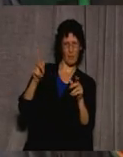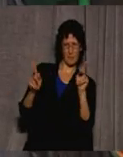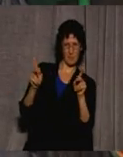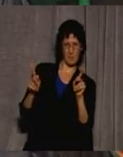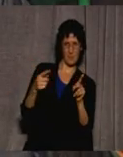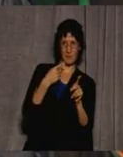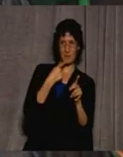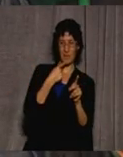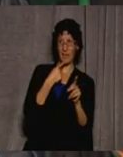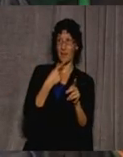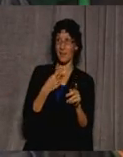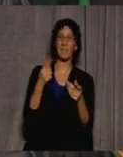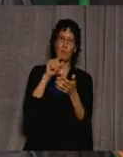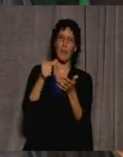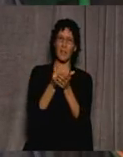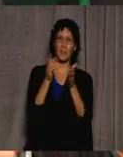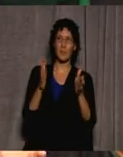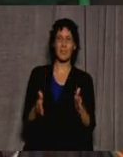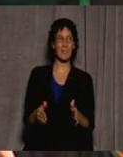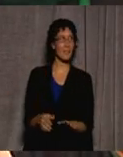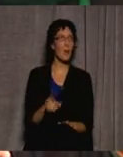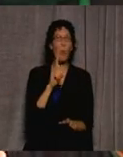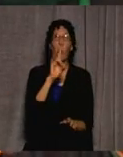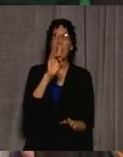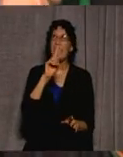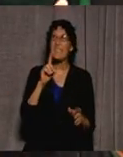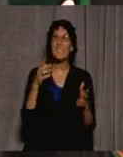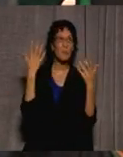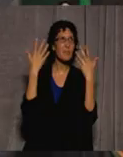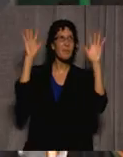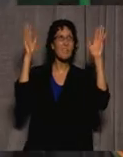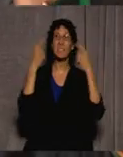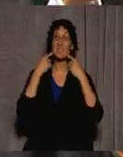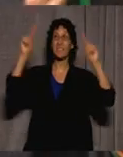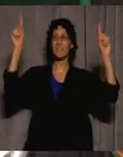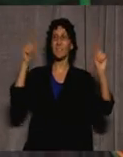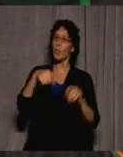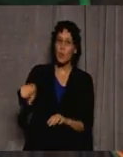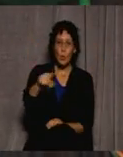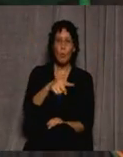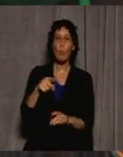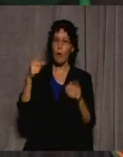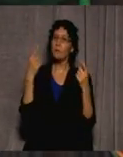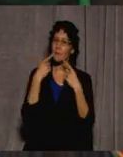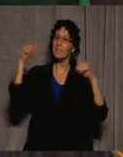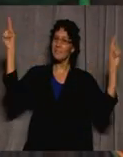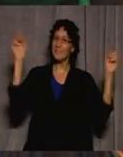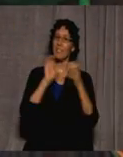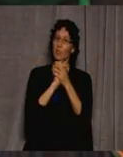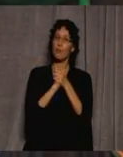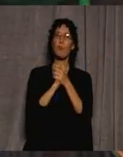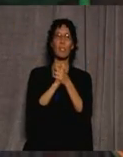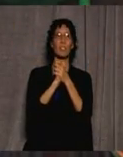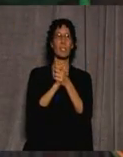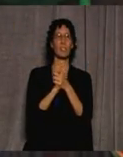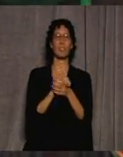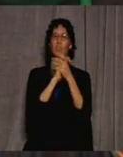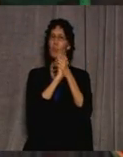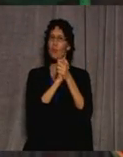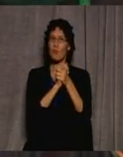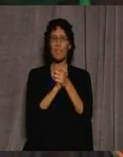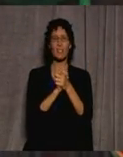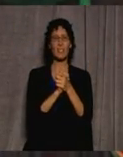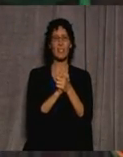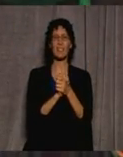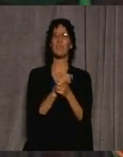we actually made it. We did it. You did it. Congratulations. Congratulations. What a great